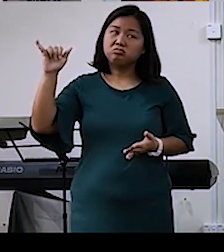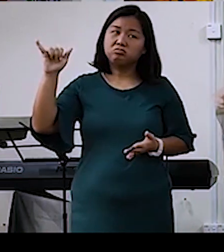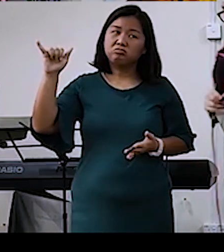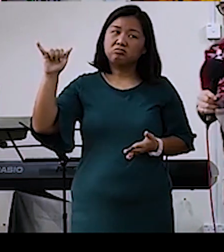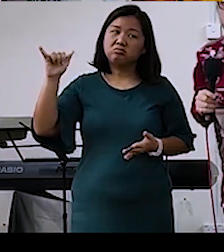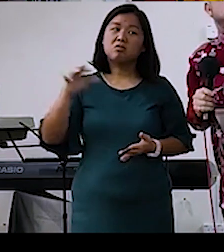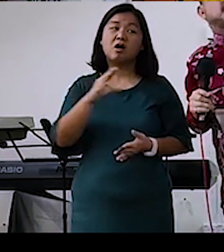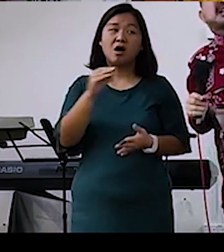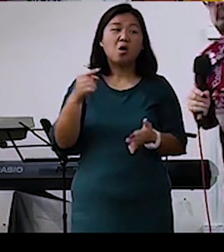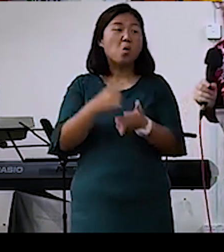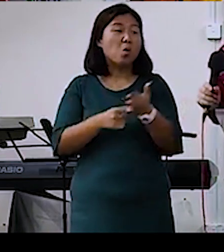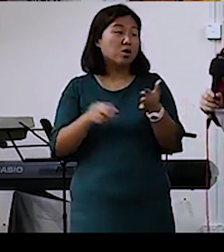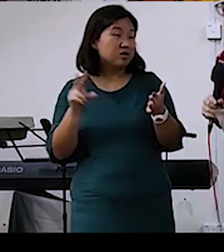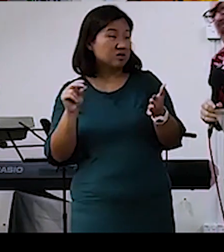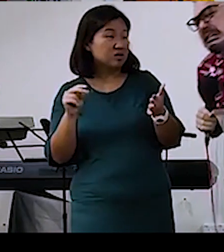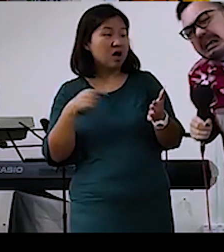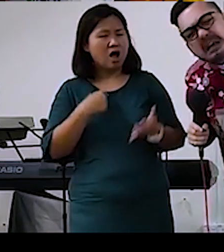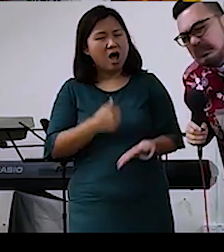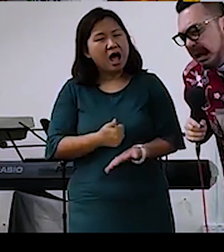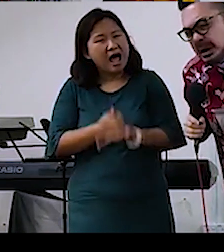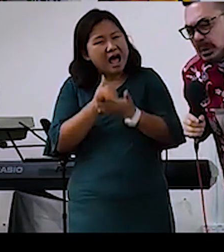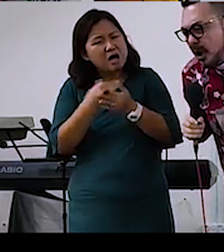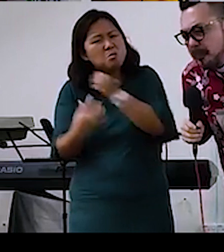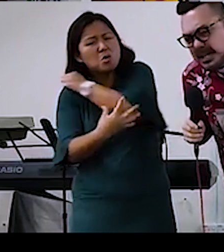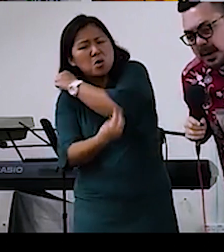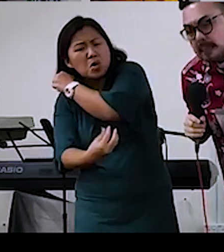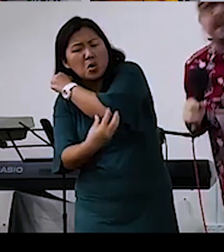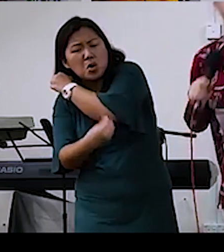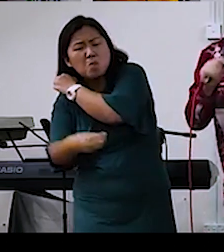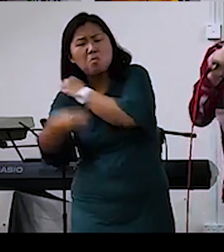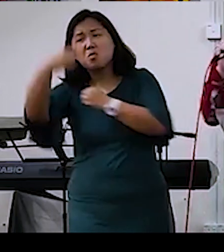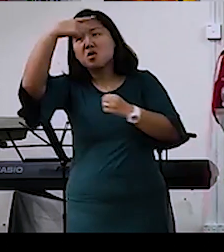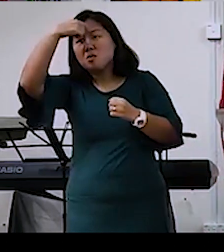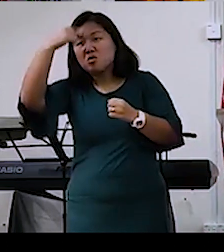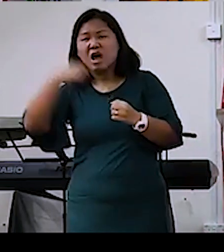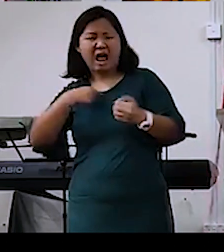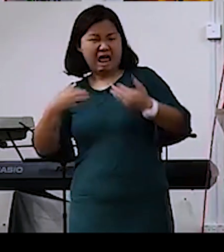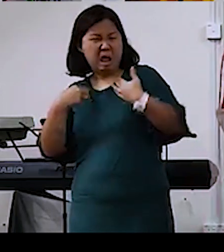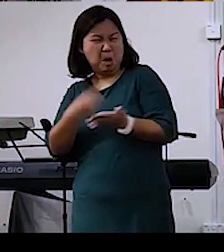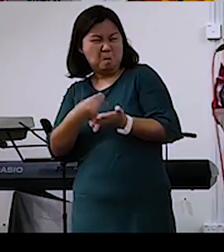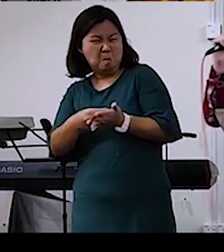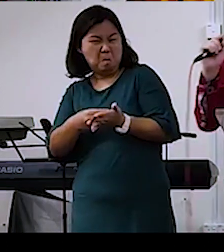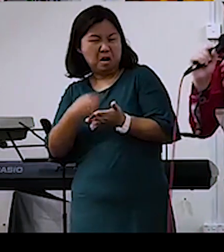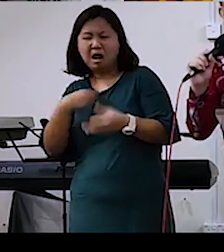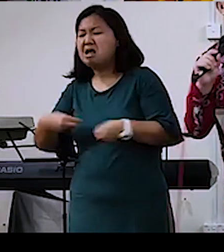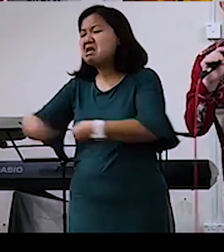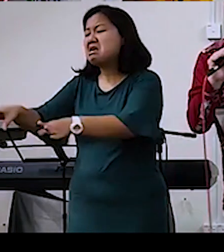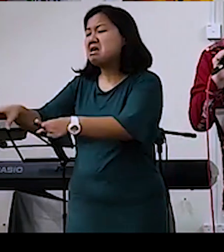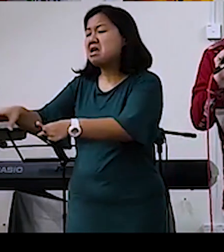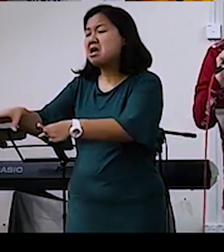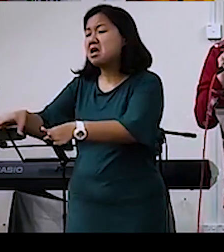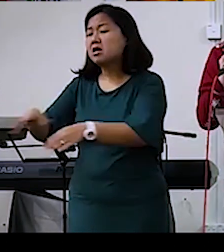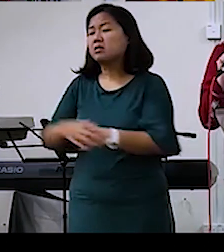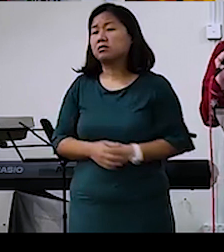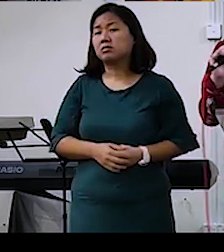the poor, but I'm not helping for Jesus. I'm helping the poor because I kasihan them, you know, I got money, so I help. Even that is not ministry. That's community work. Is